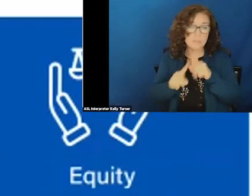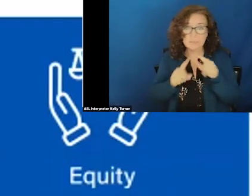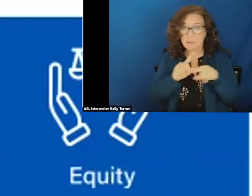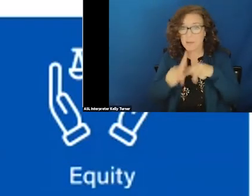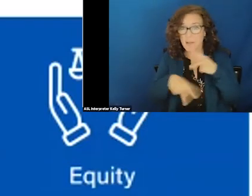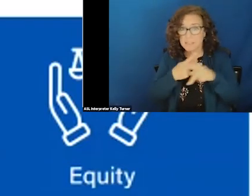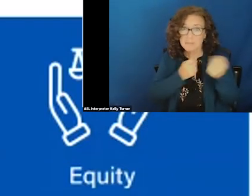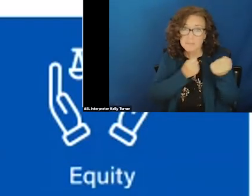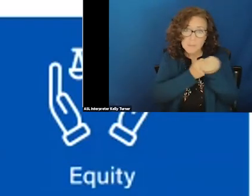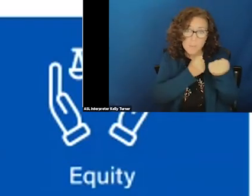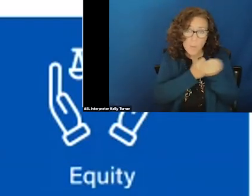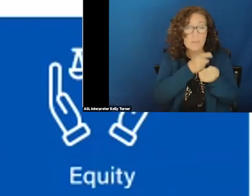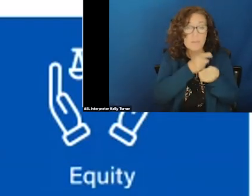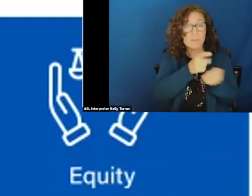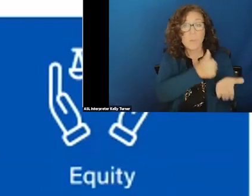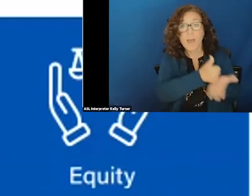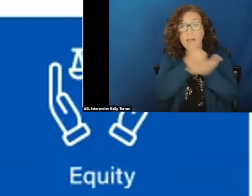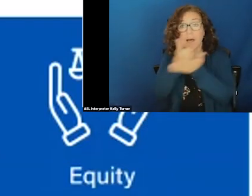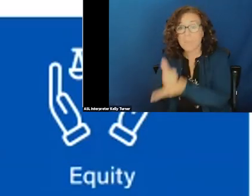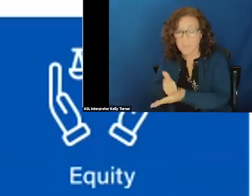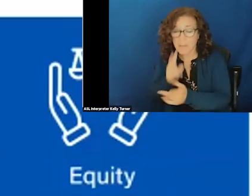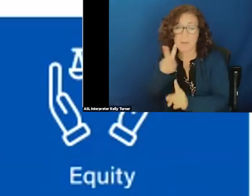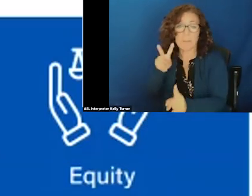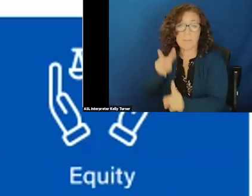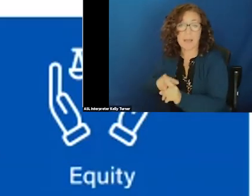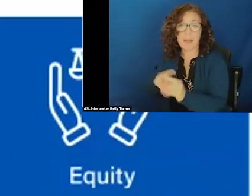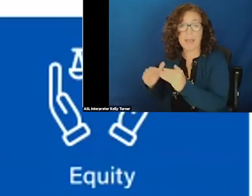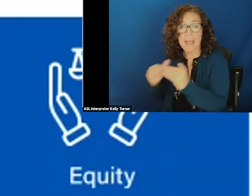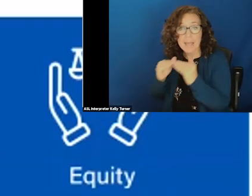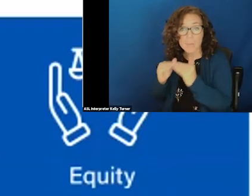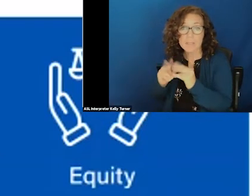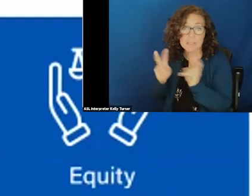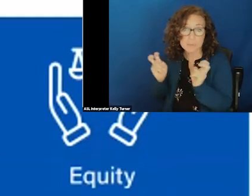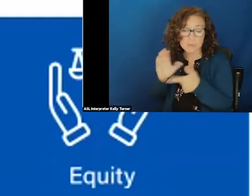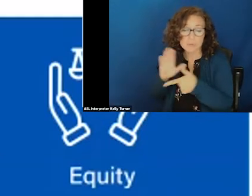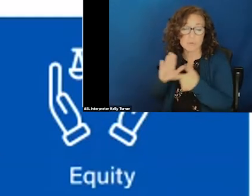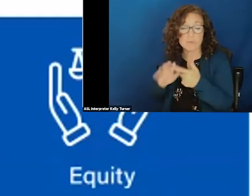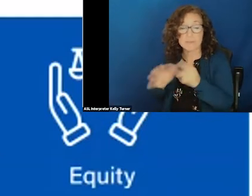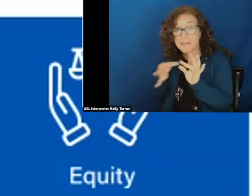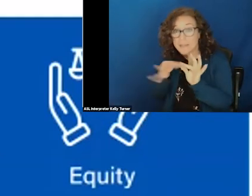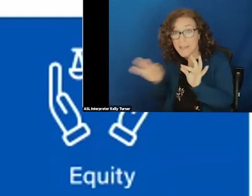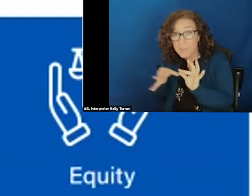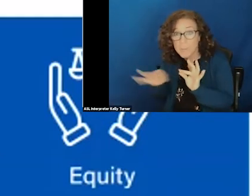last month, the need for a well-defined program for